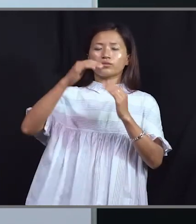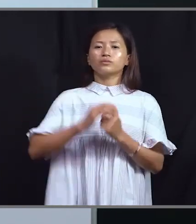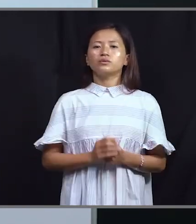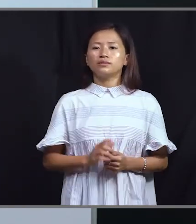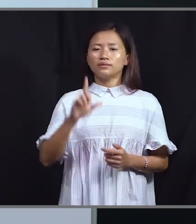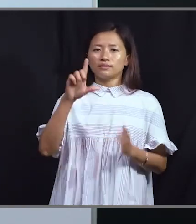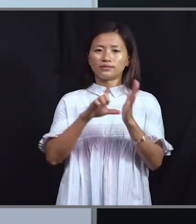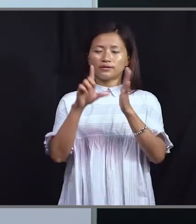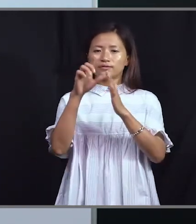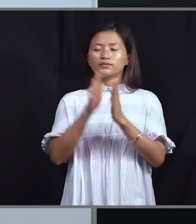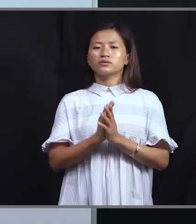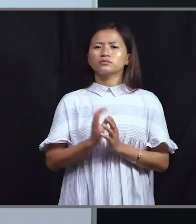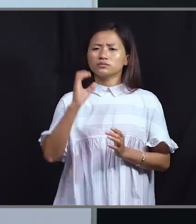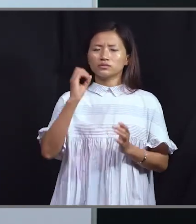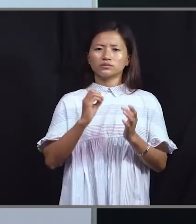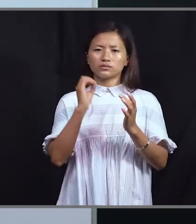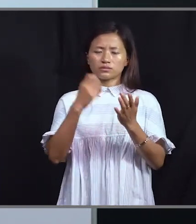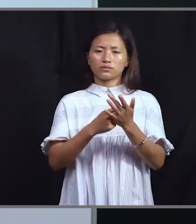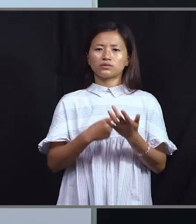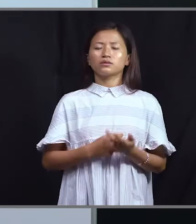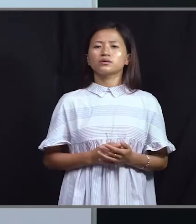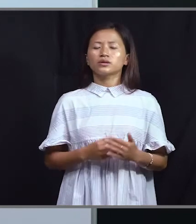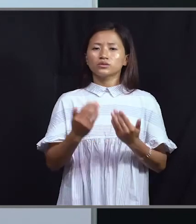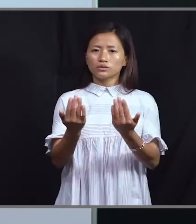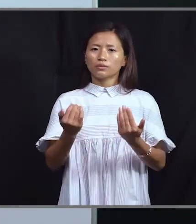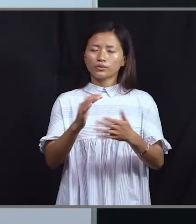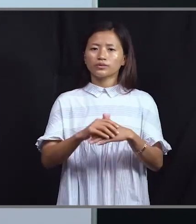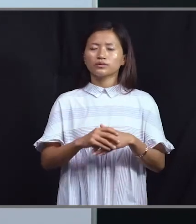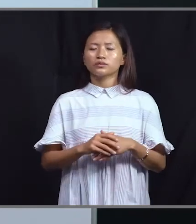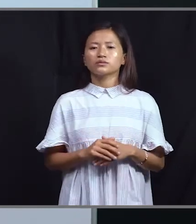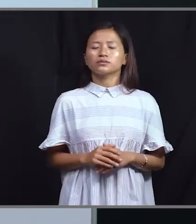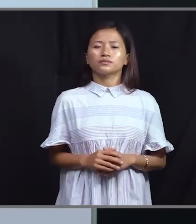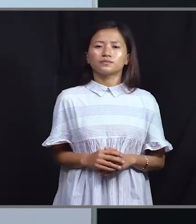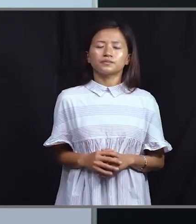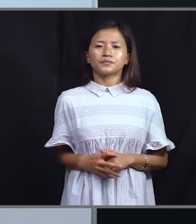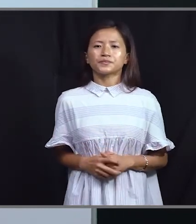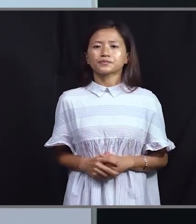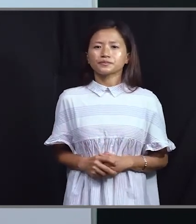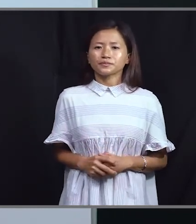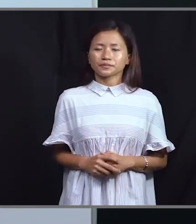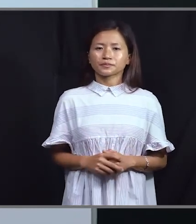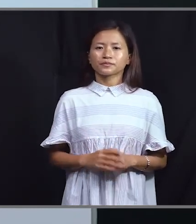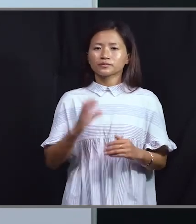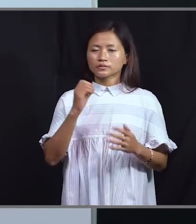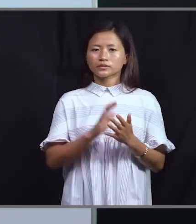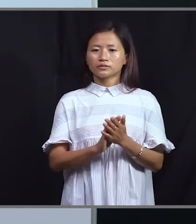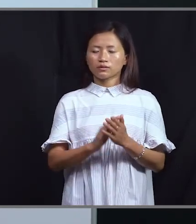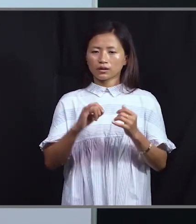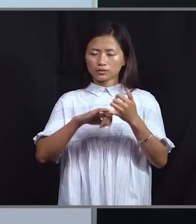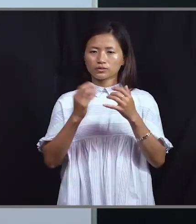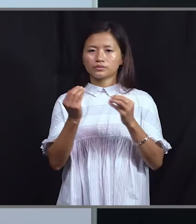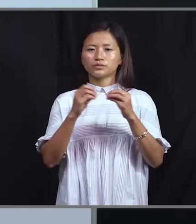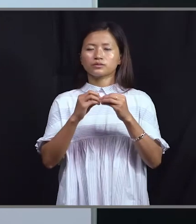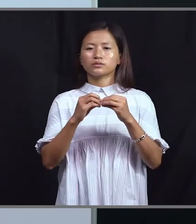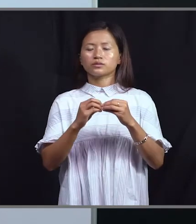it, coordinates the activities to the subordinates. That means the top level management will coordinate its activities to the subordinate.